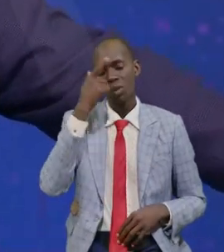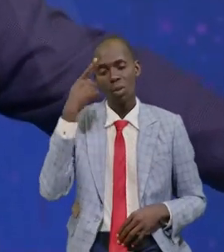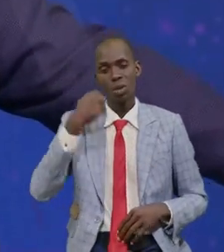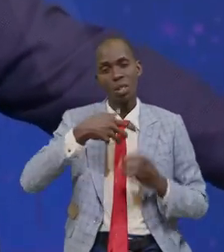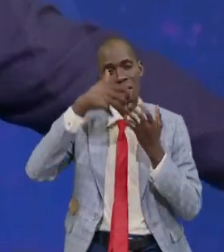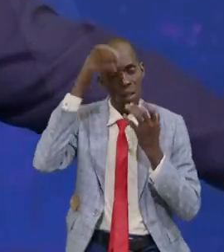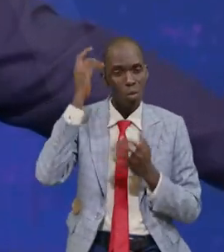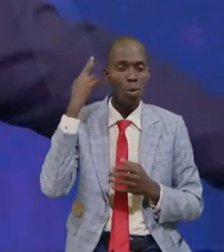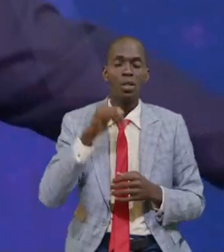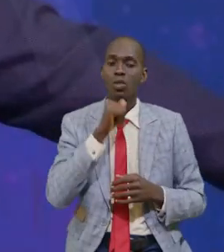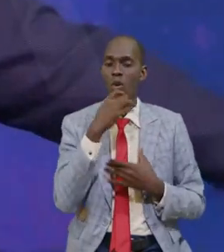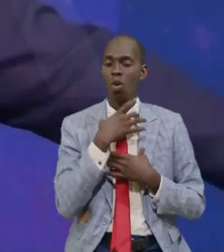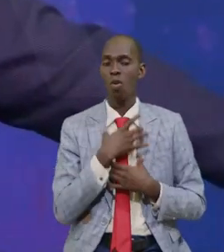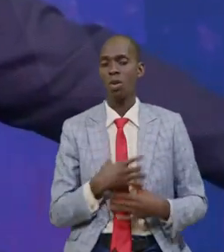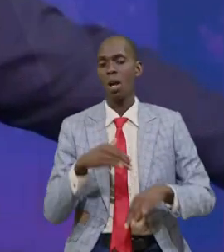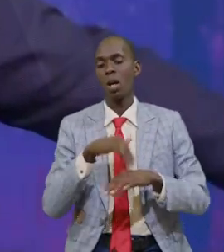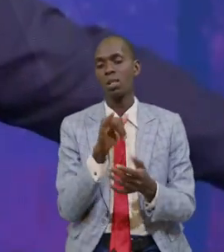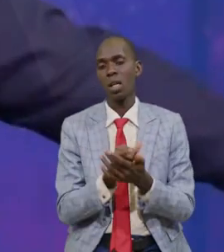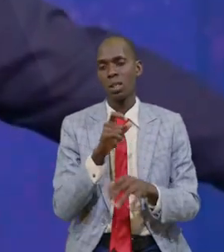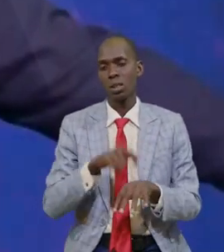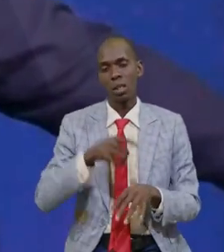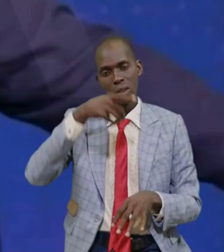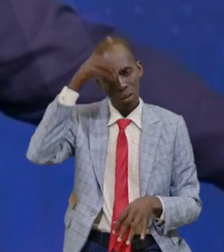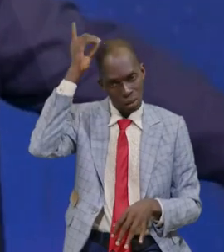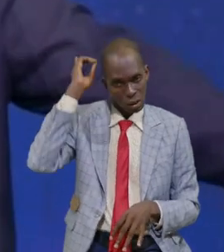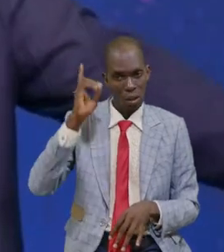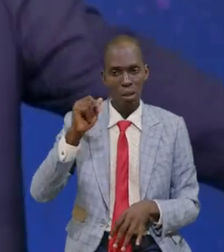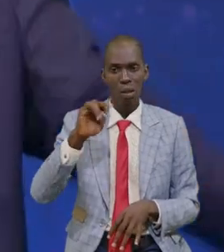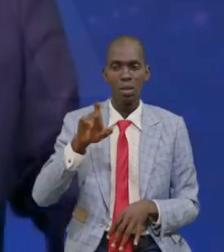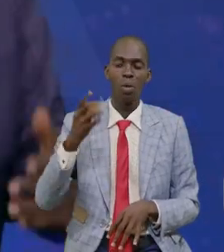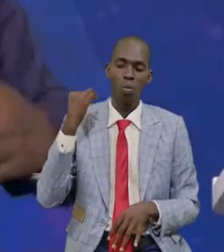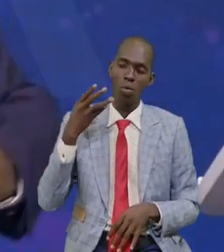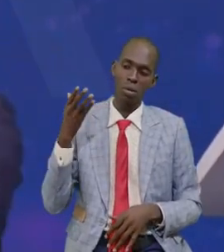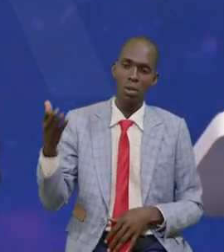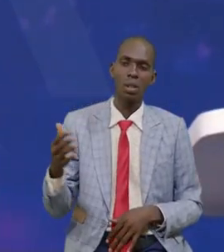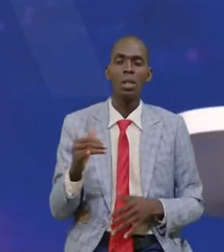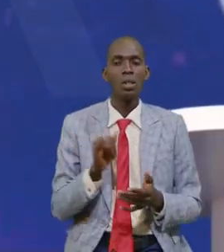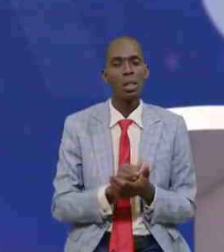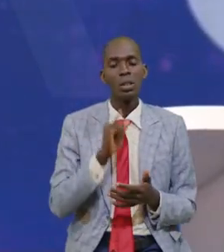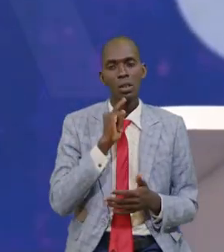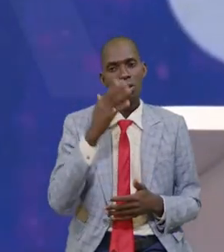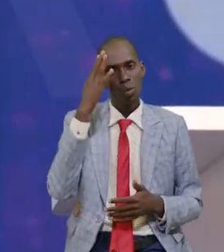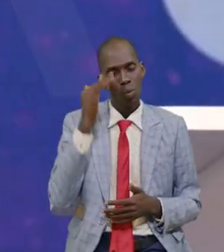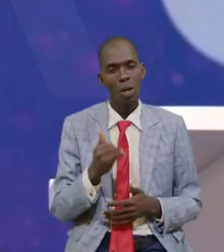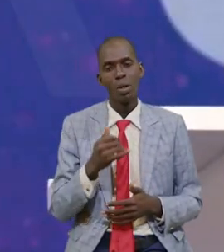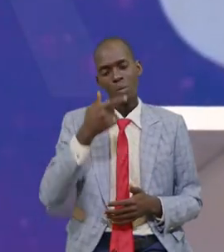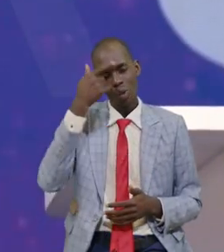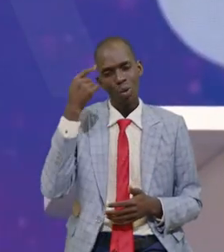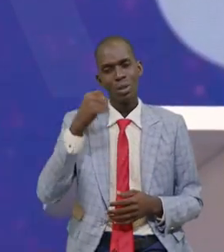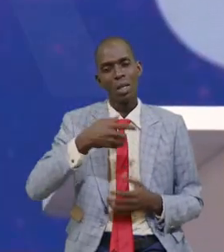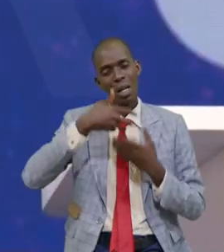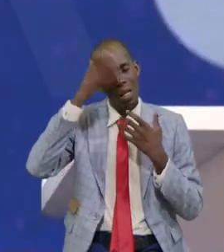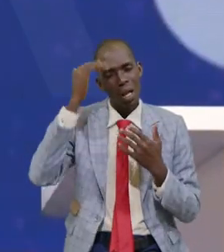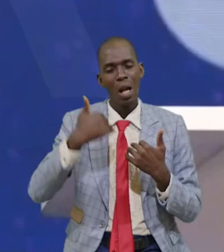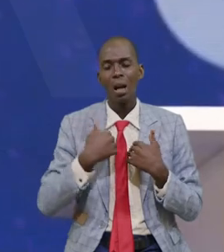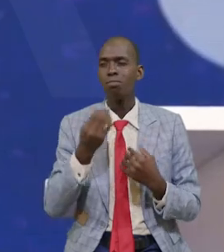time. And because they are not hungry, and also they had eaten so much that they